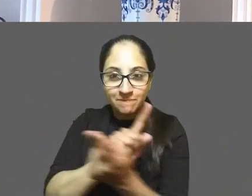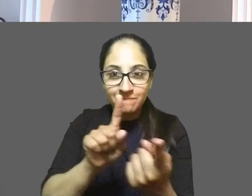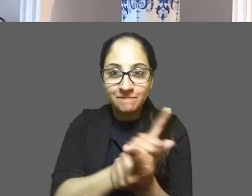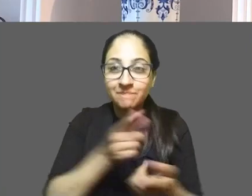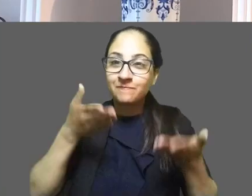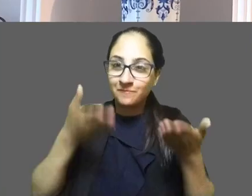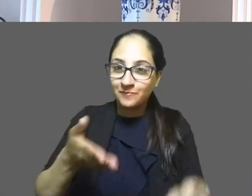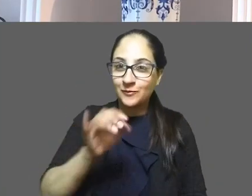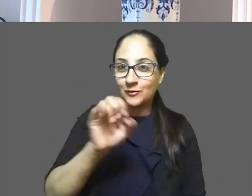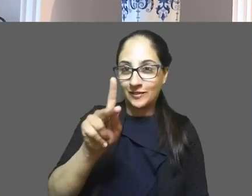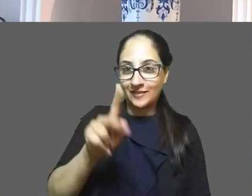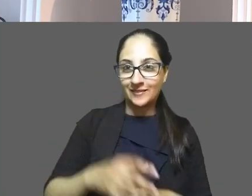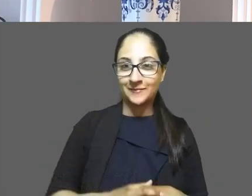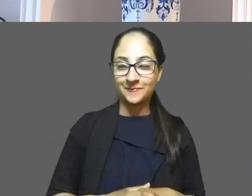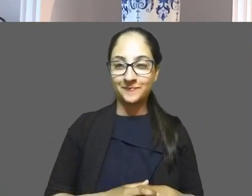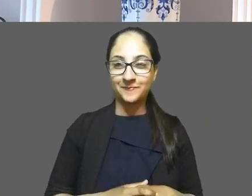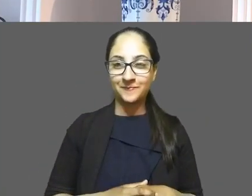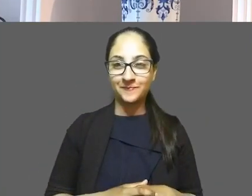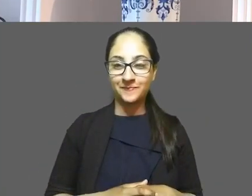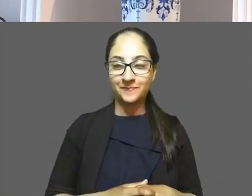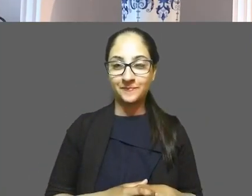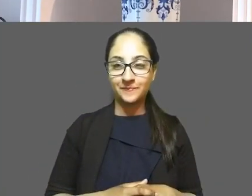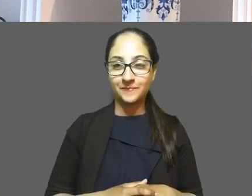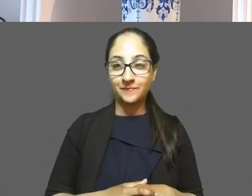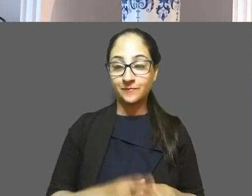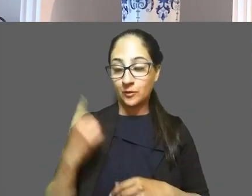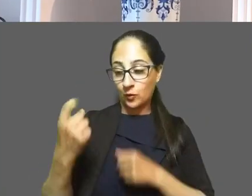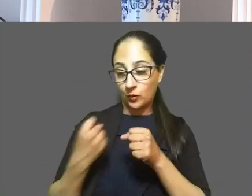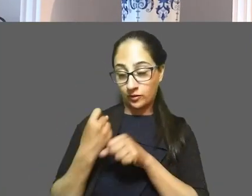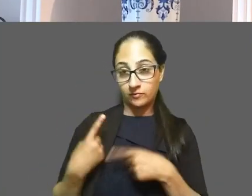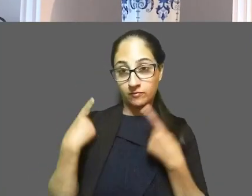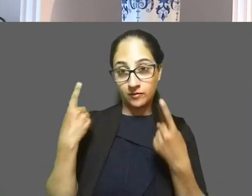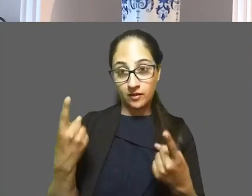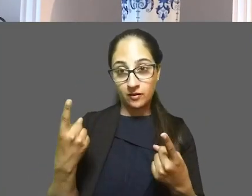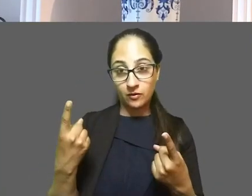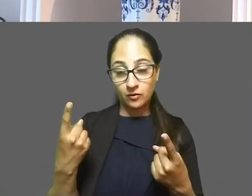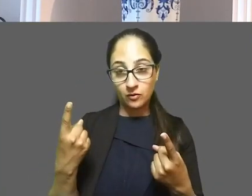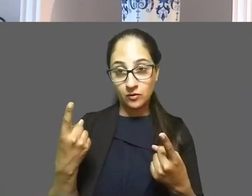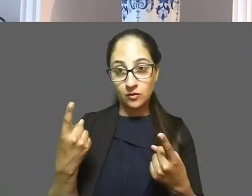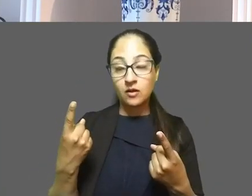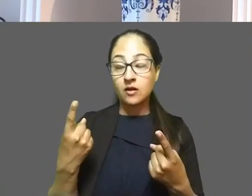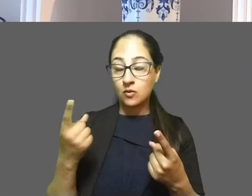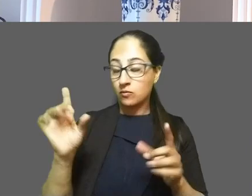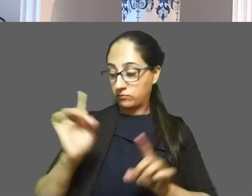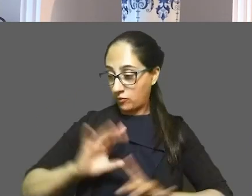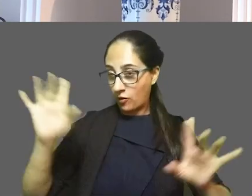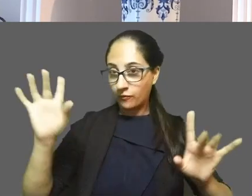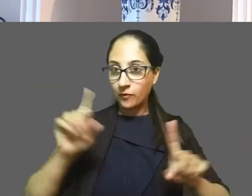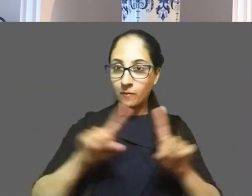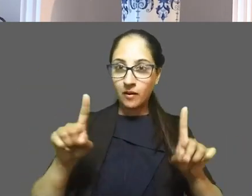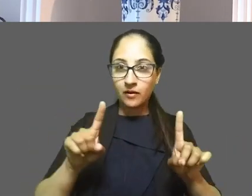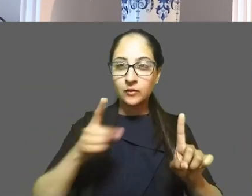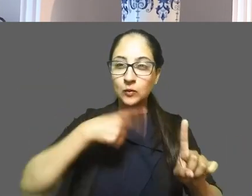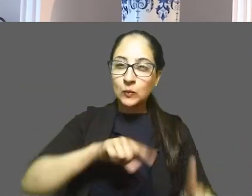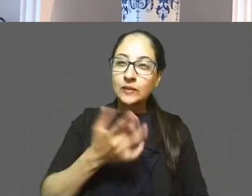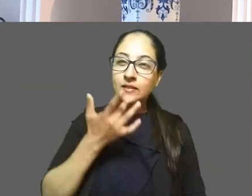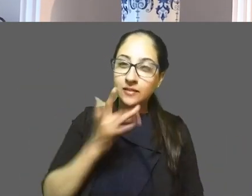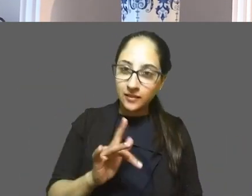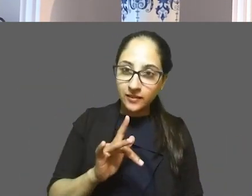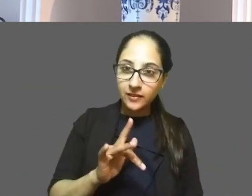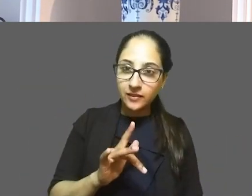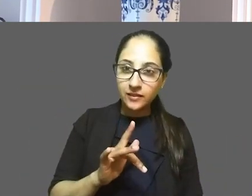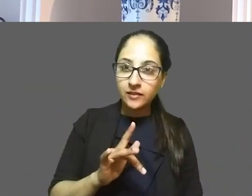in person in our Jamaat Khanas. The past year has shown how blessed we are for Hazrat